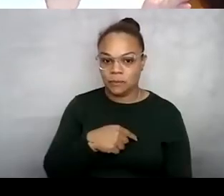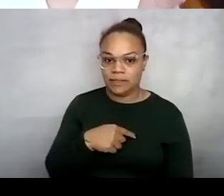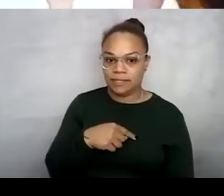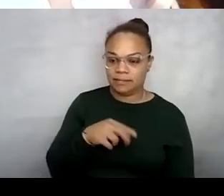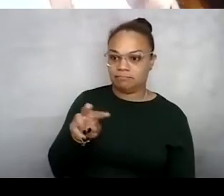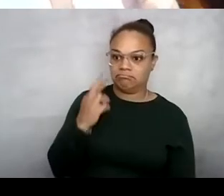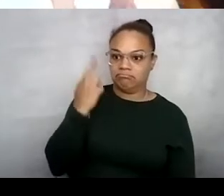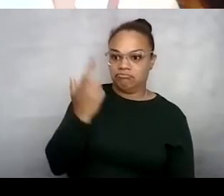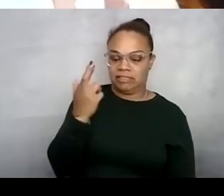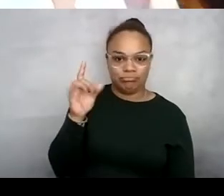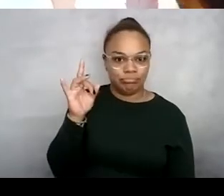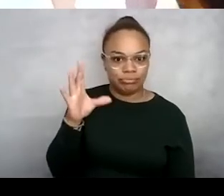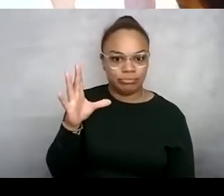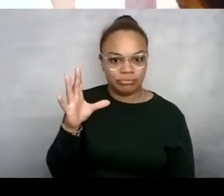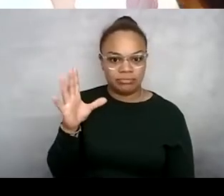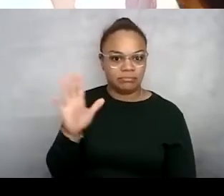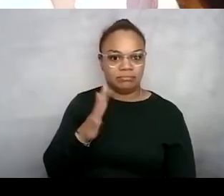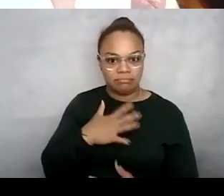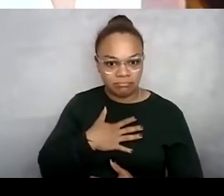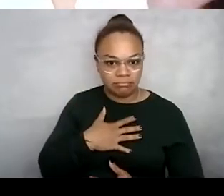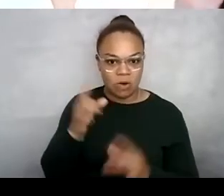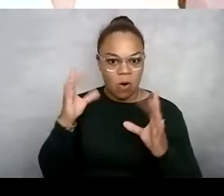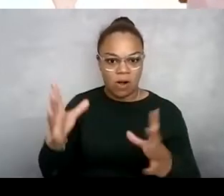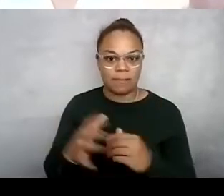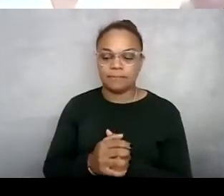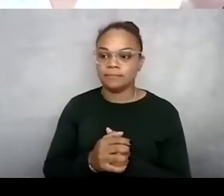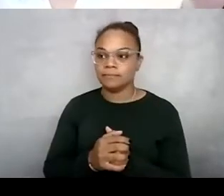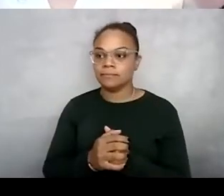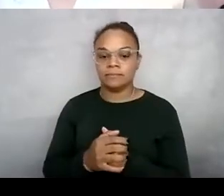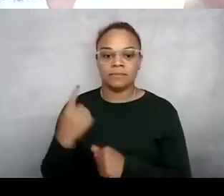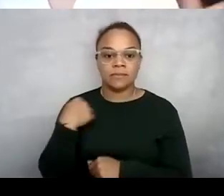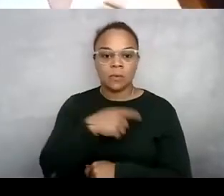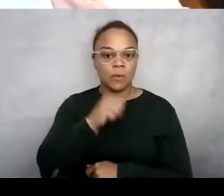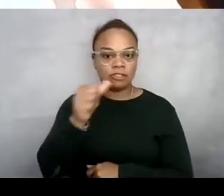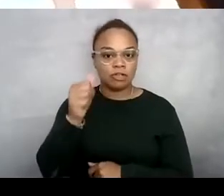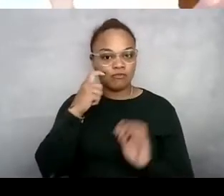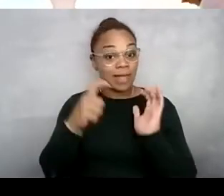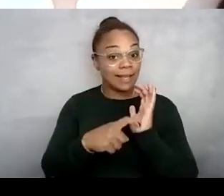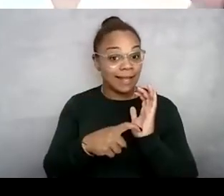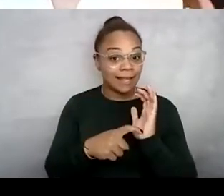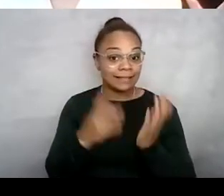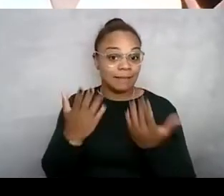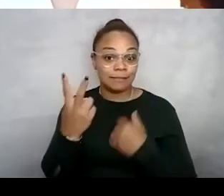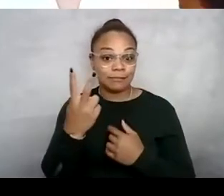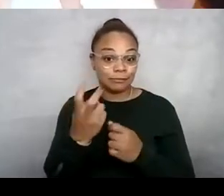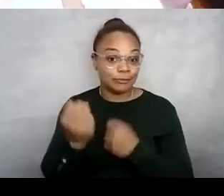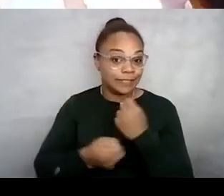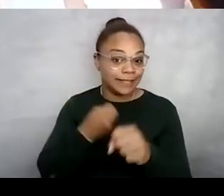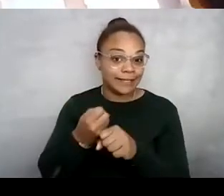horrible, without recognizing that maybe 2 years, 4 years, 10